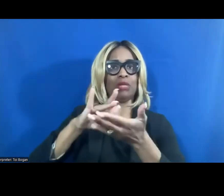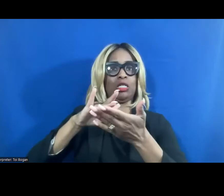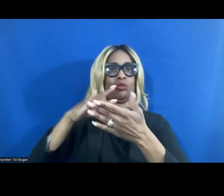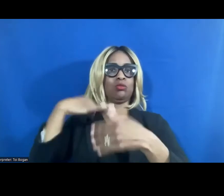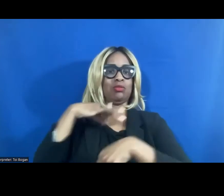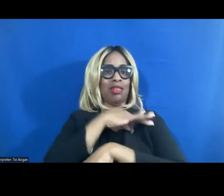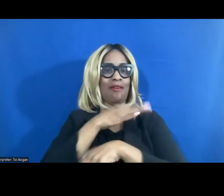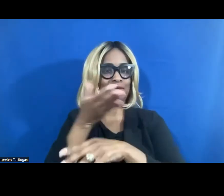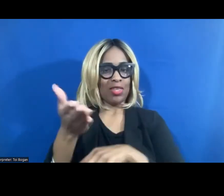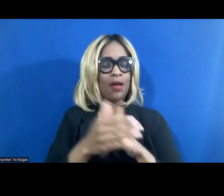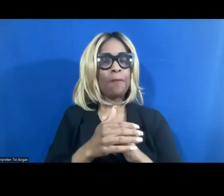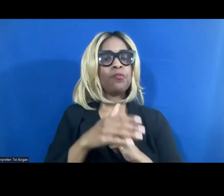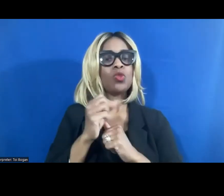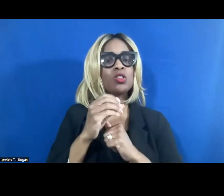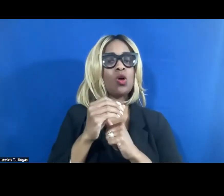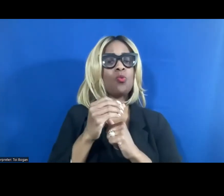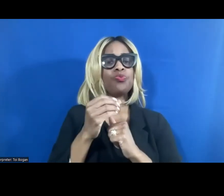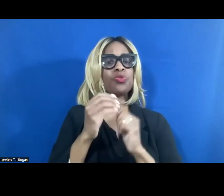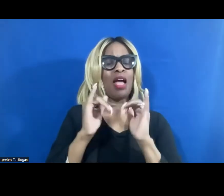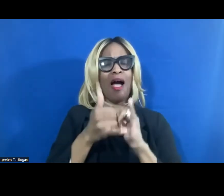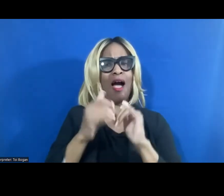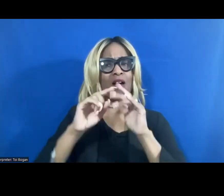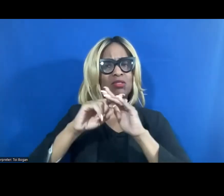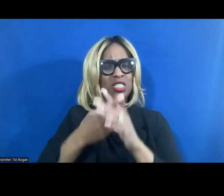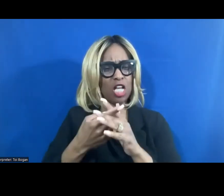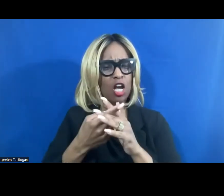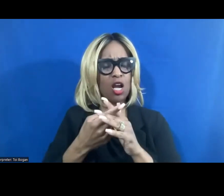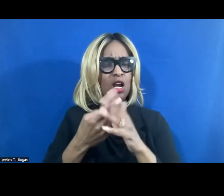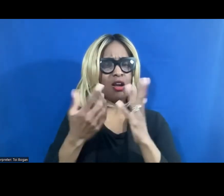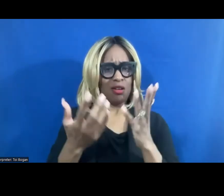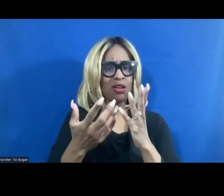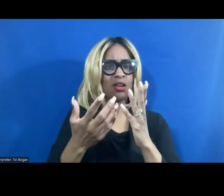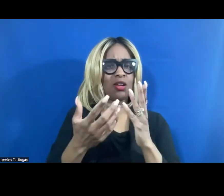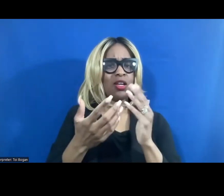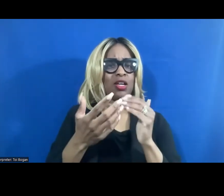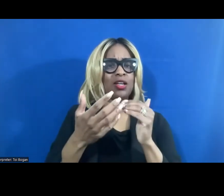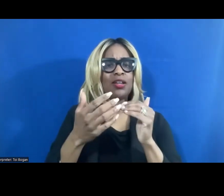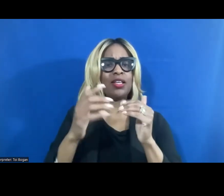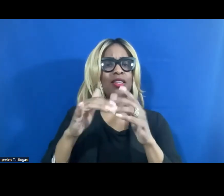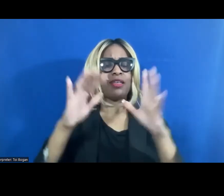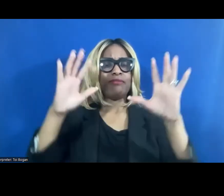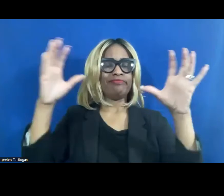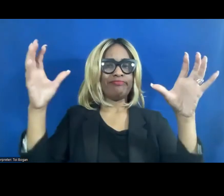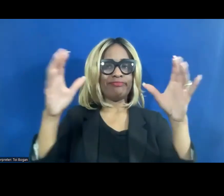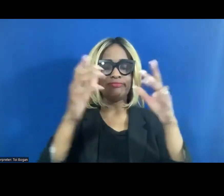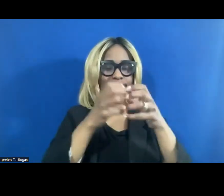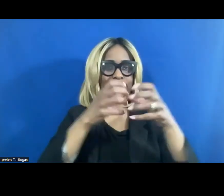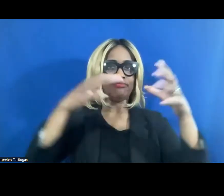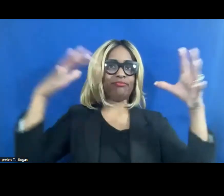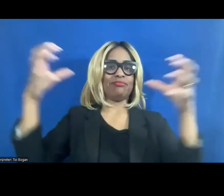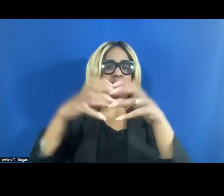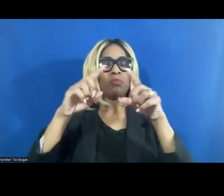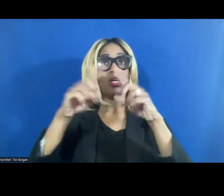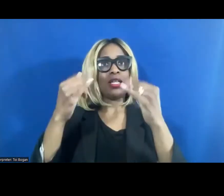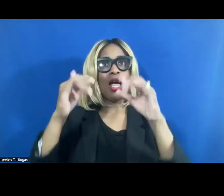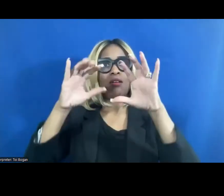And really what started a lot of this health center movement, which later consolidated and became a broader umbrella